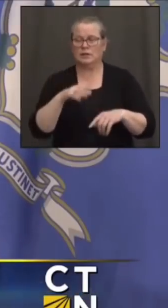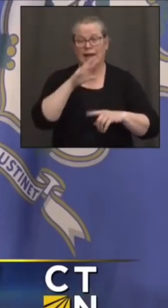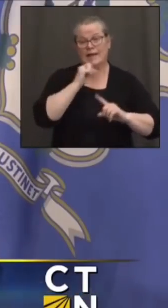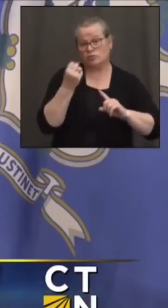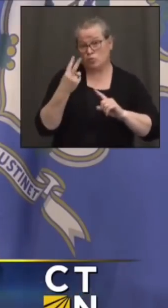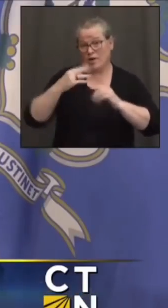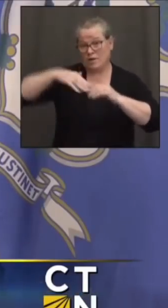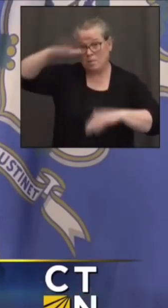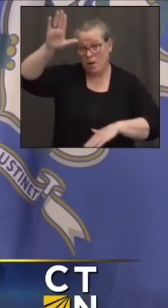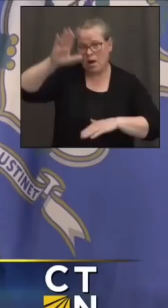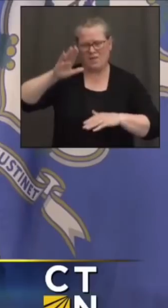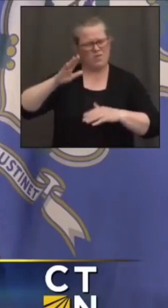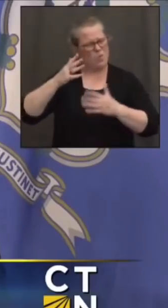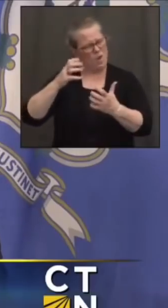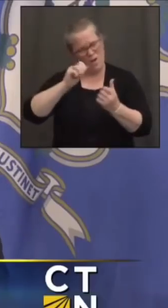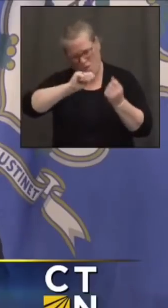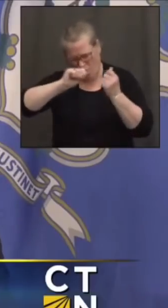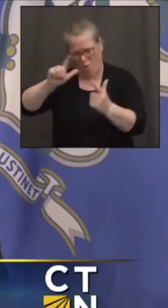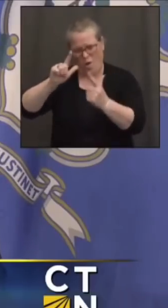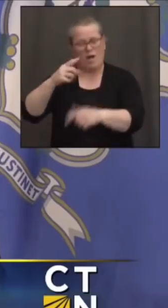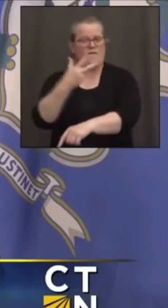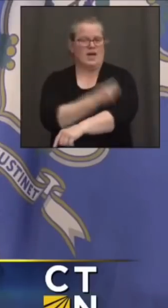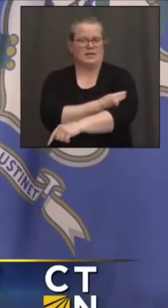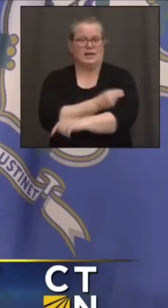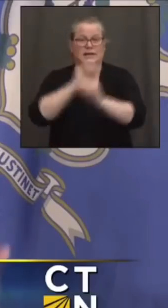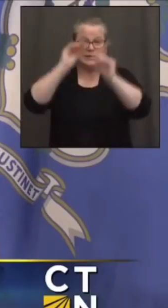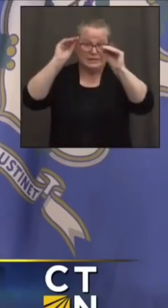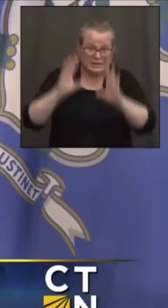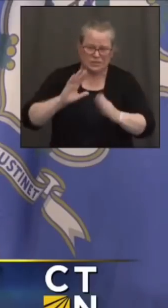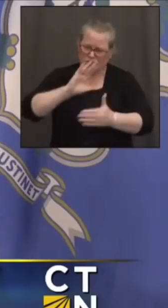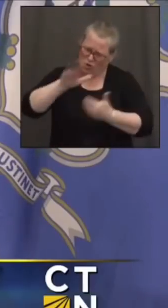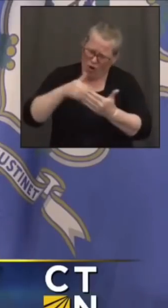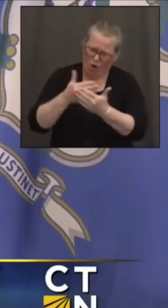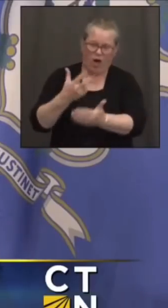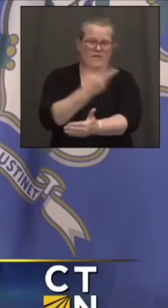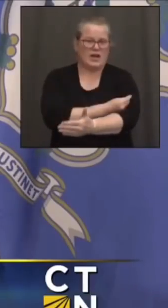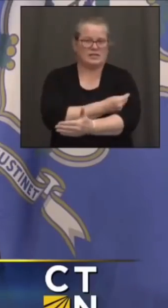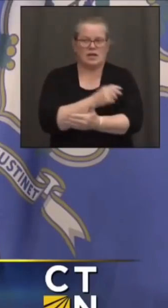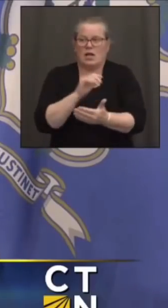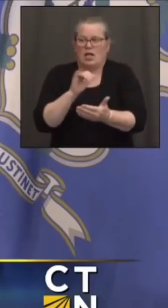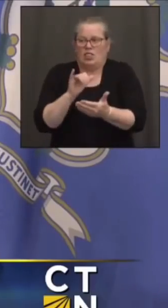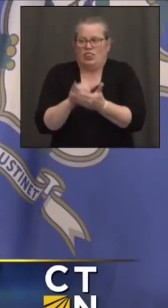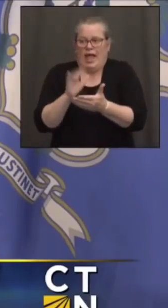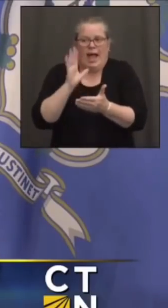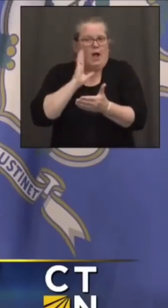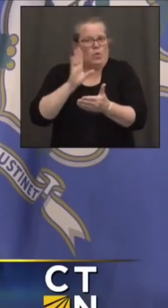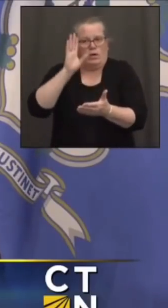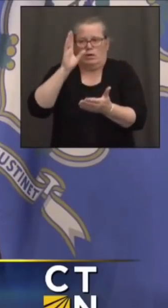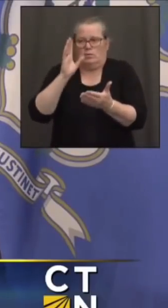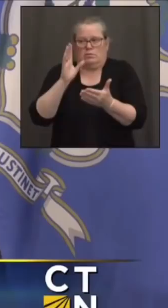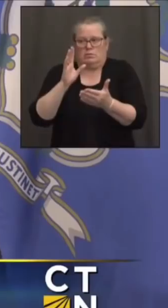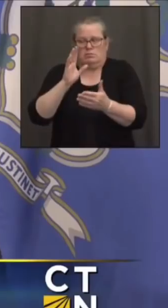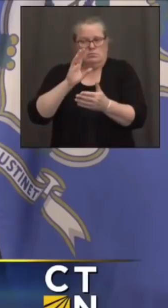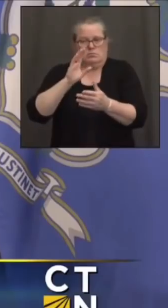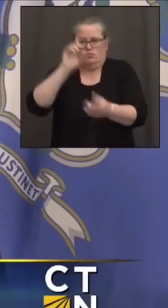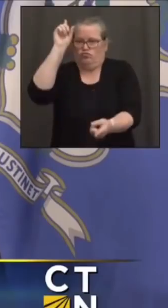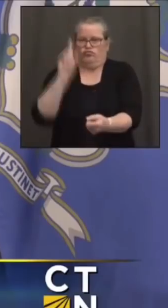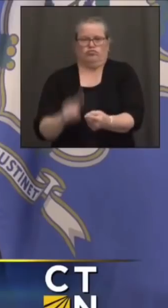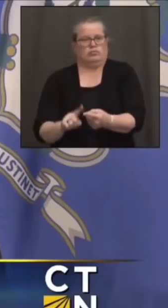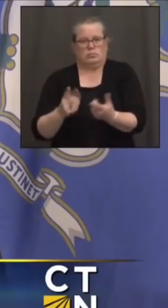want everybody vaccinated. I want all the teachers vaccinated. That will answer 2/3 of any issues going